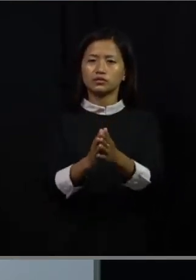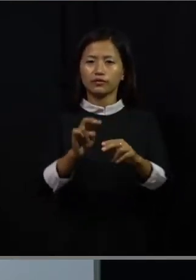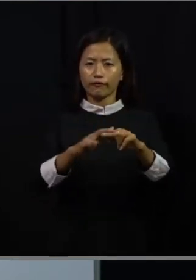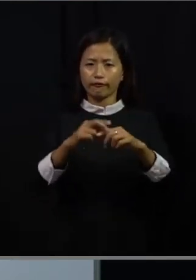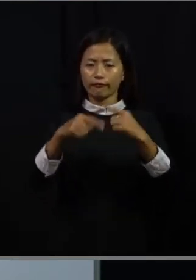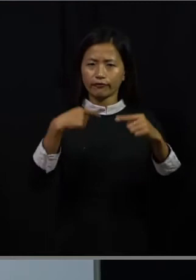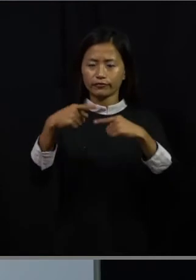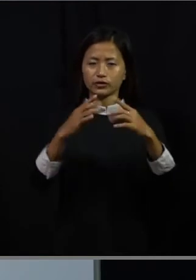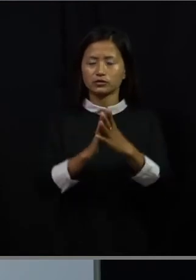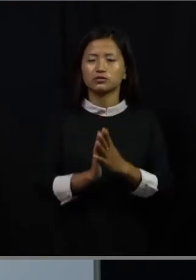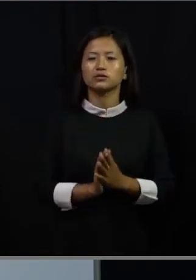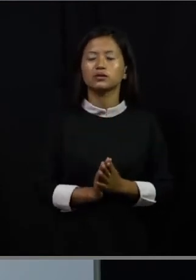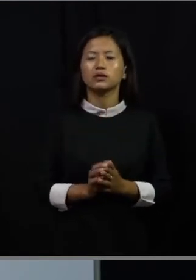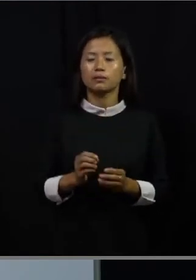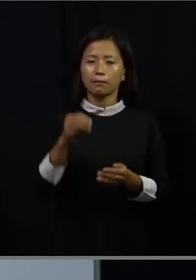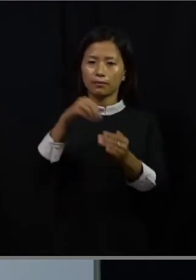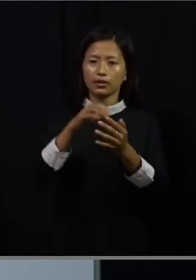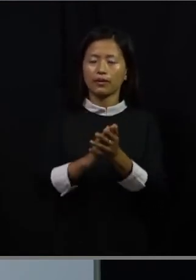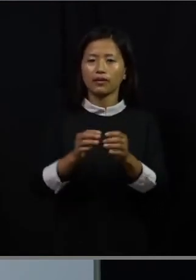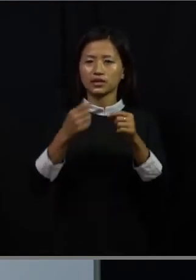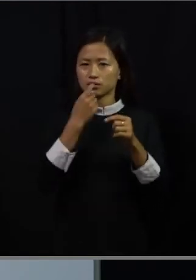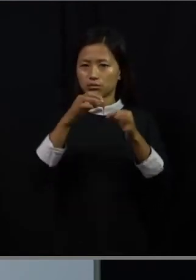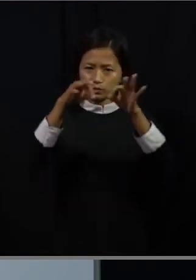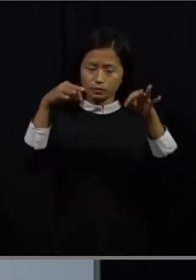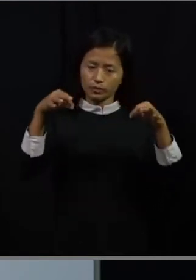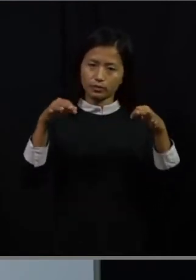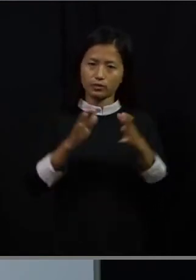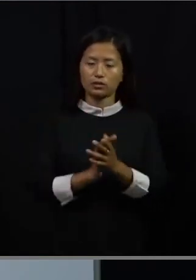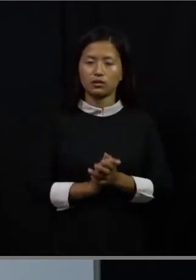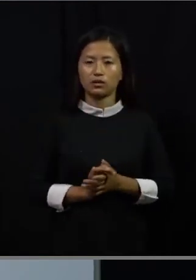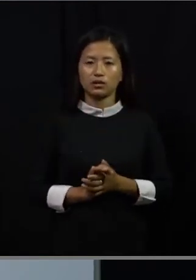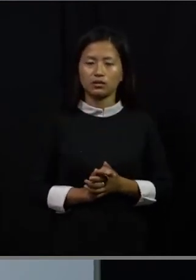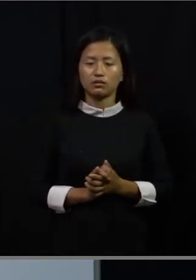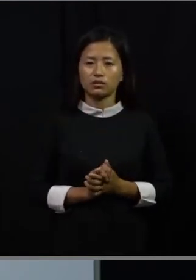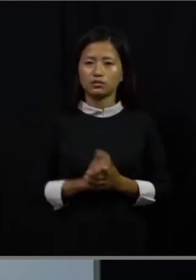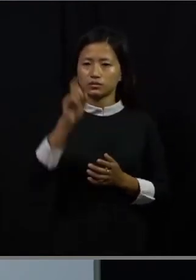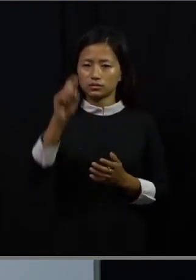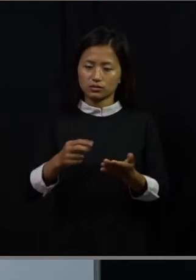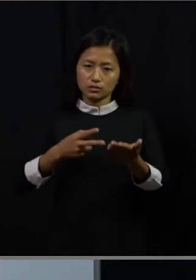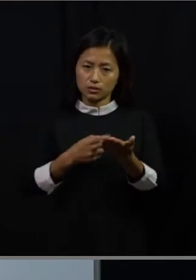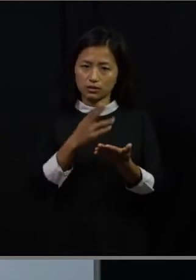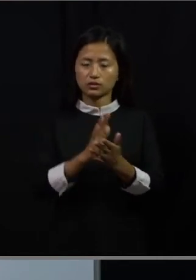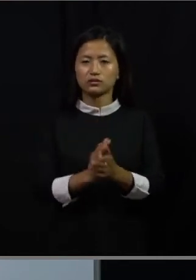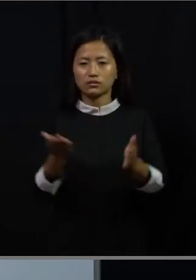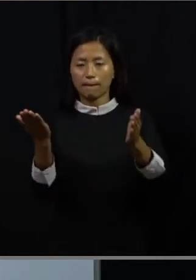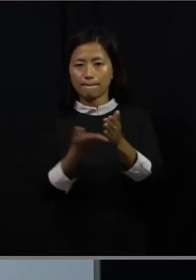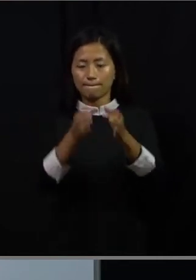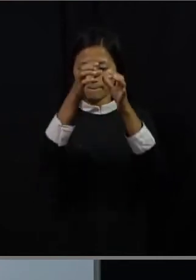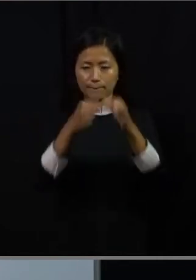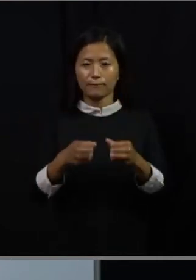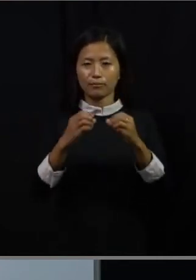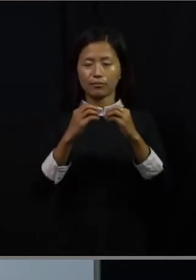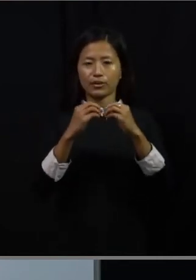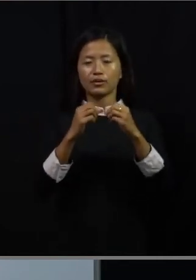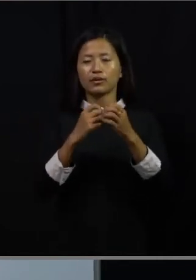for example, you know, I will mention once again paper, okay? Now what happens is that paper, you know, you need to cut some bamboos and some trees,